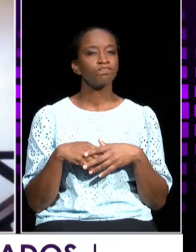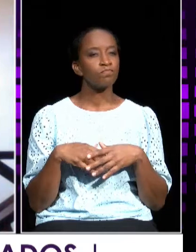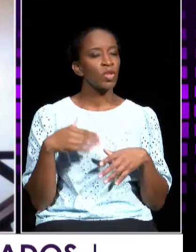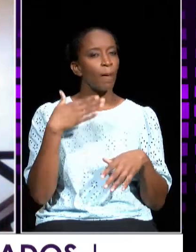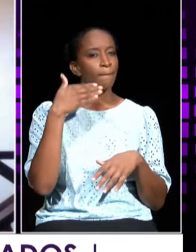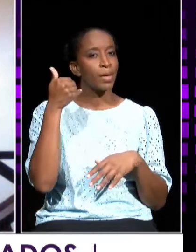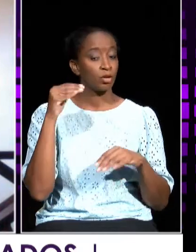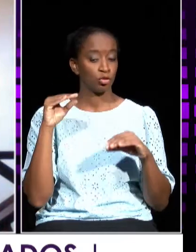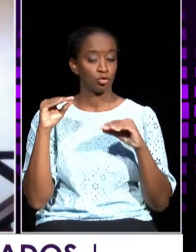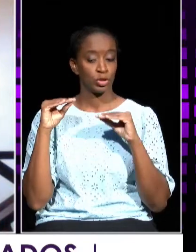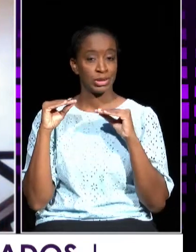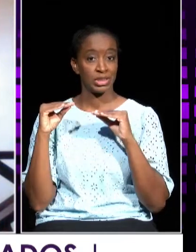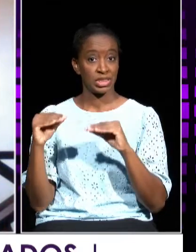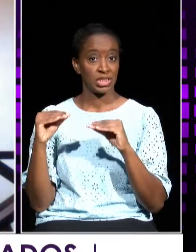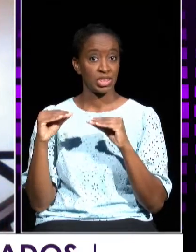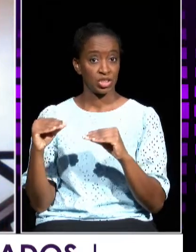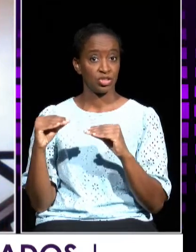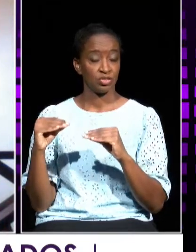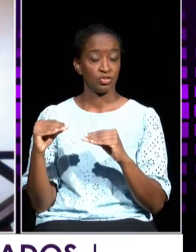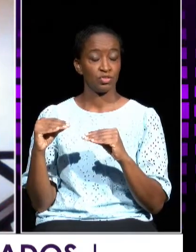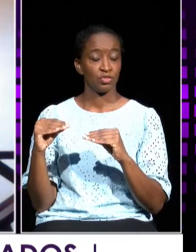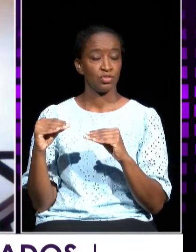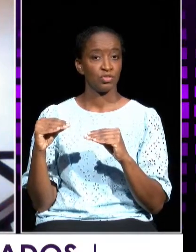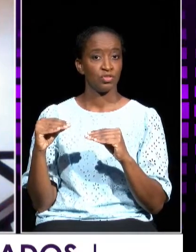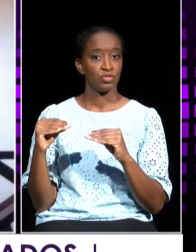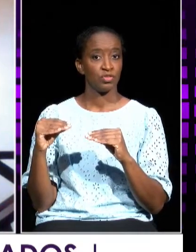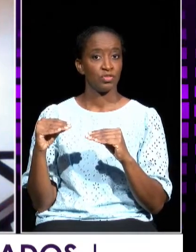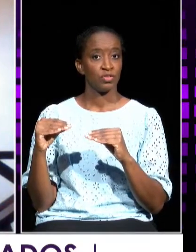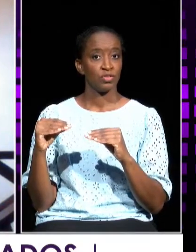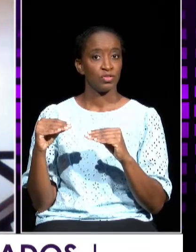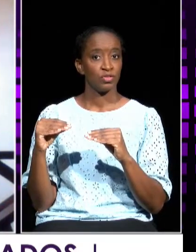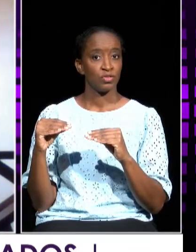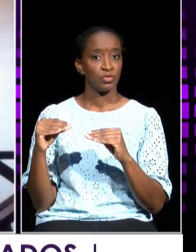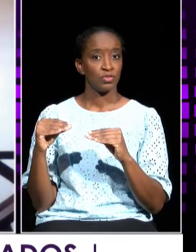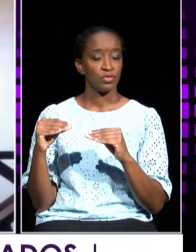young people and our children the skills that even when